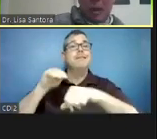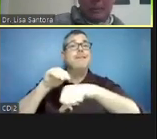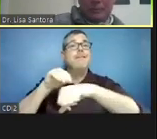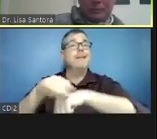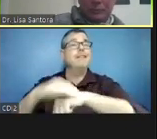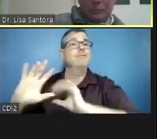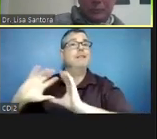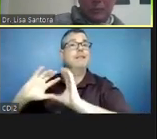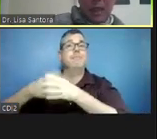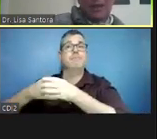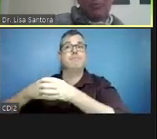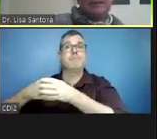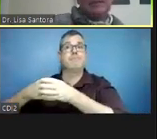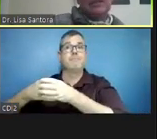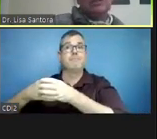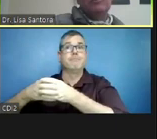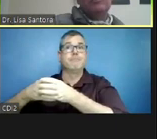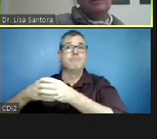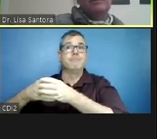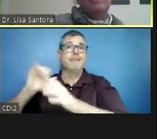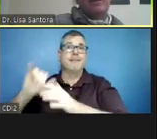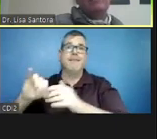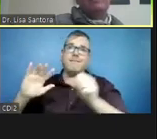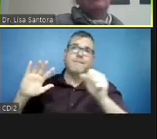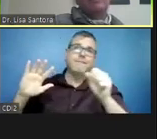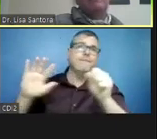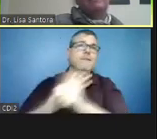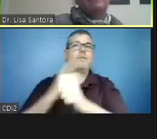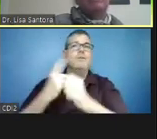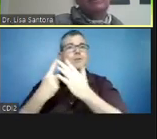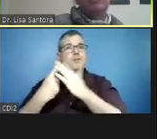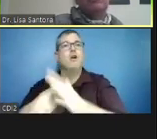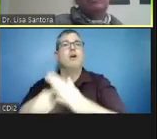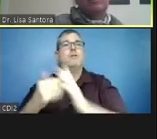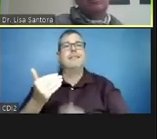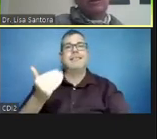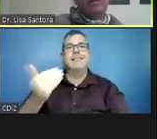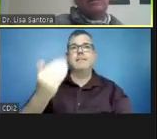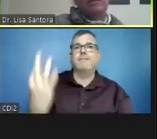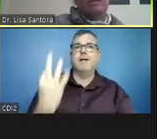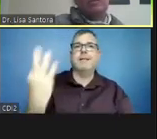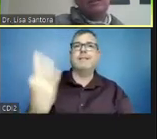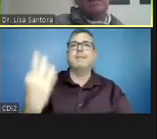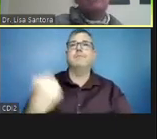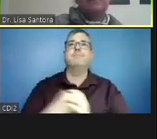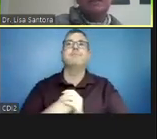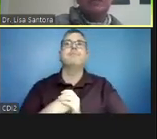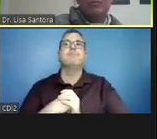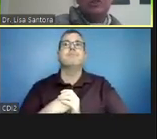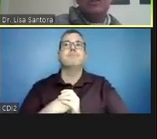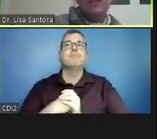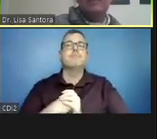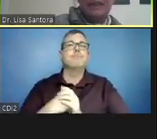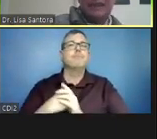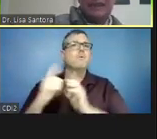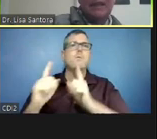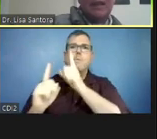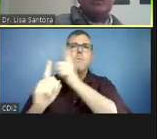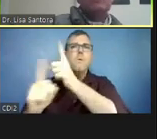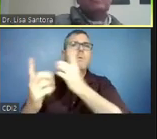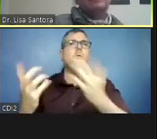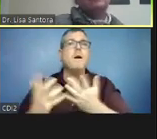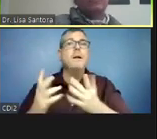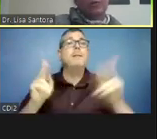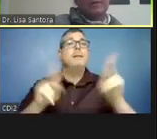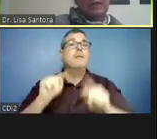earlier in the presentation, of really having the people in the community having the information that they need